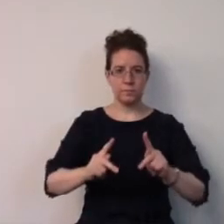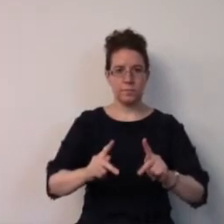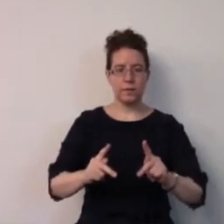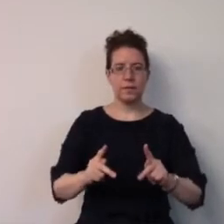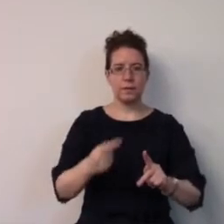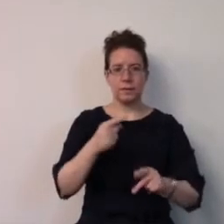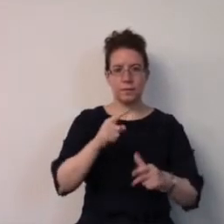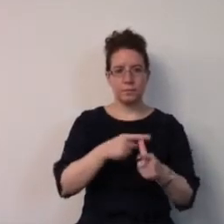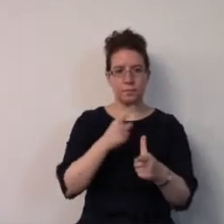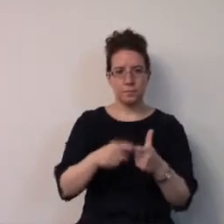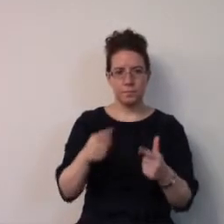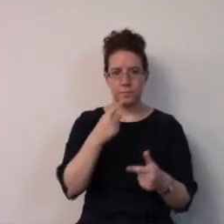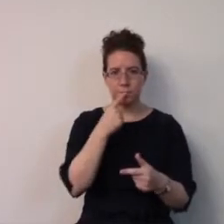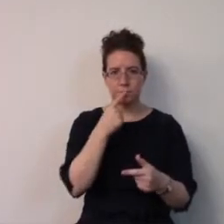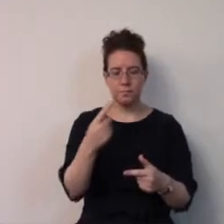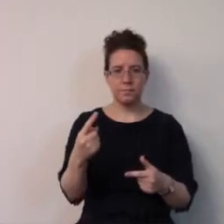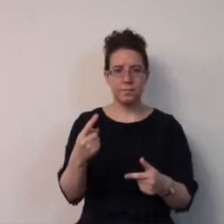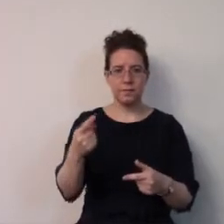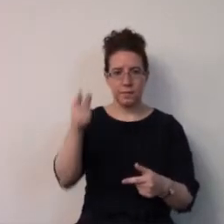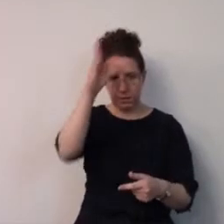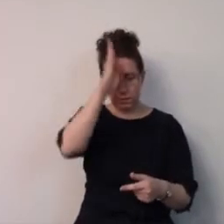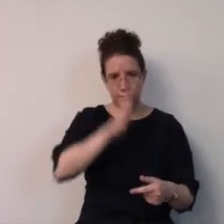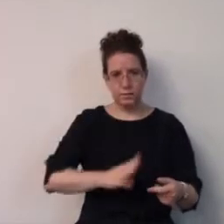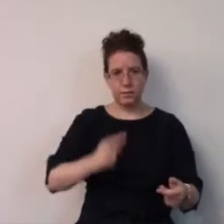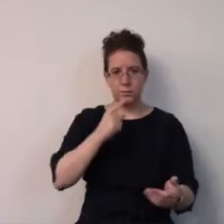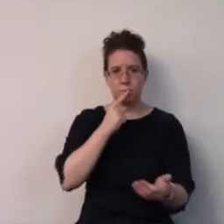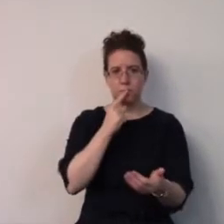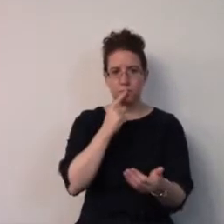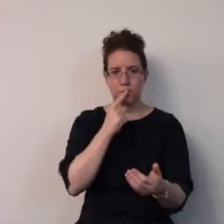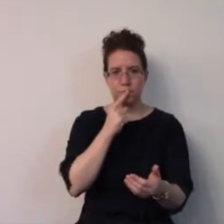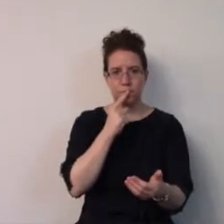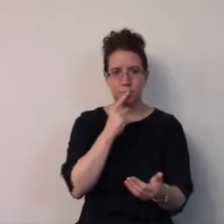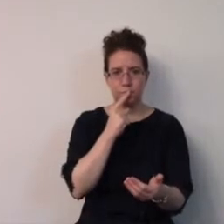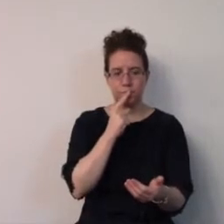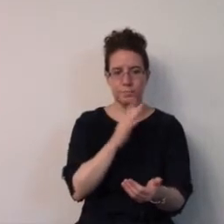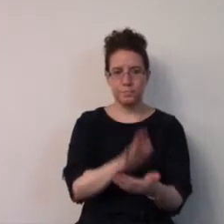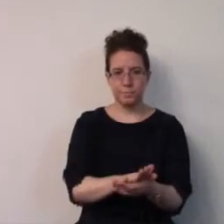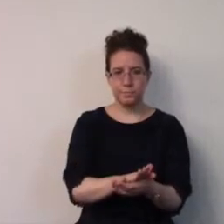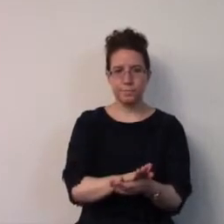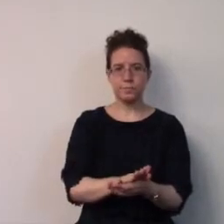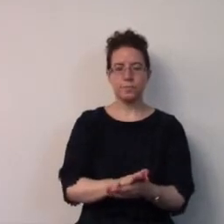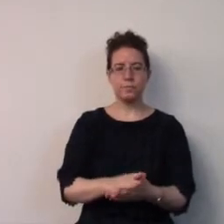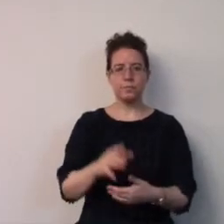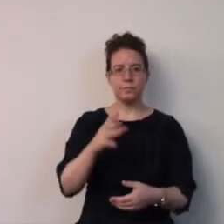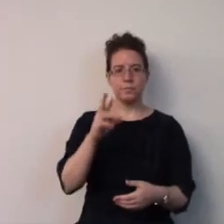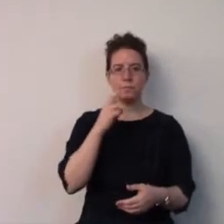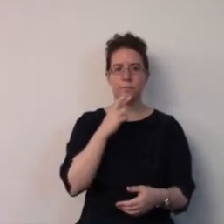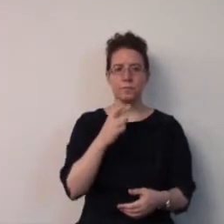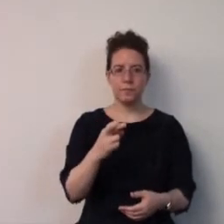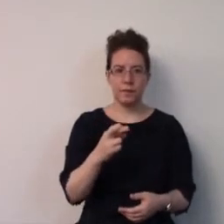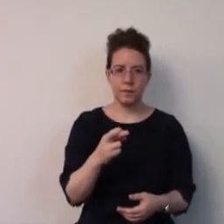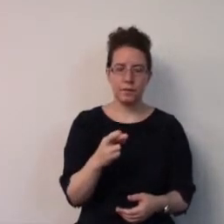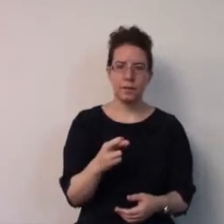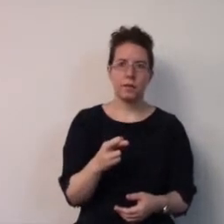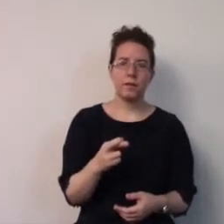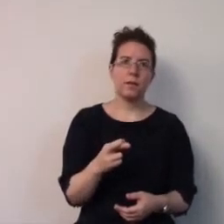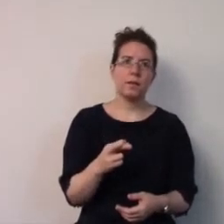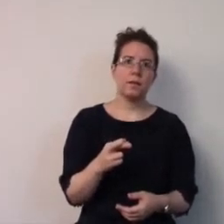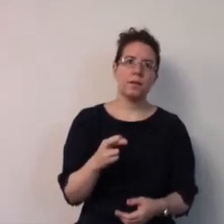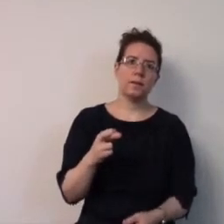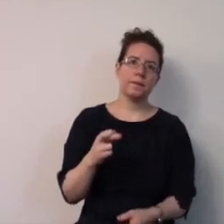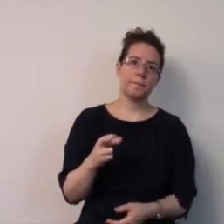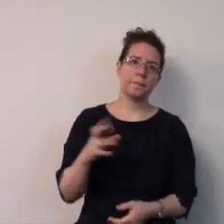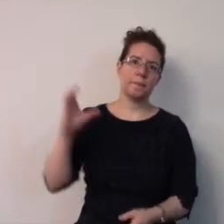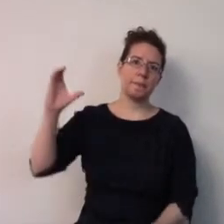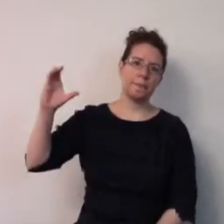desires. Yes. But we have to let Him. We have to allow Him. Amen. We have to do our part. Amen. We have